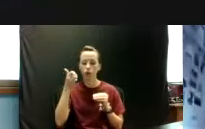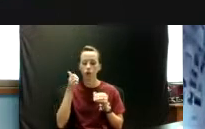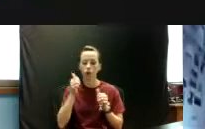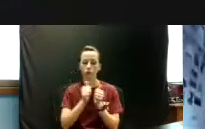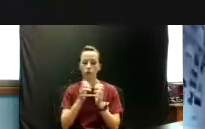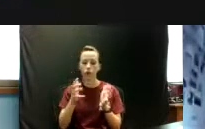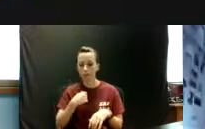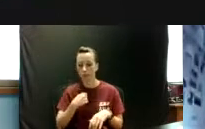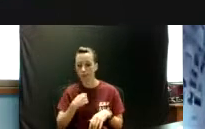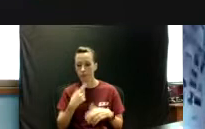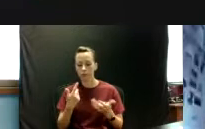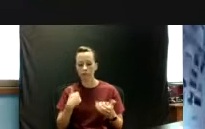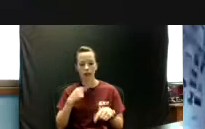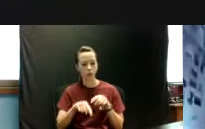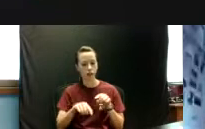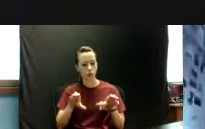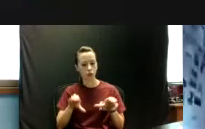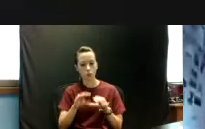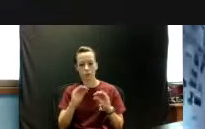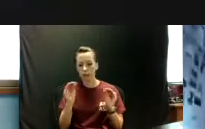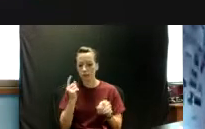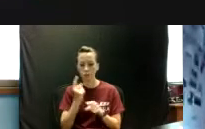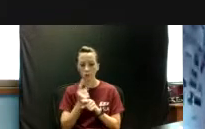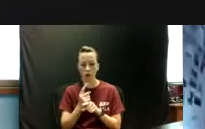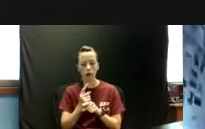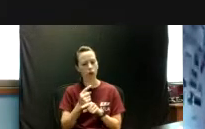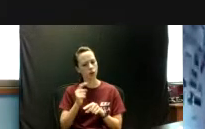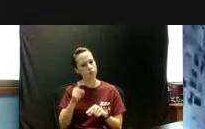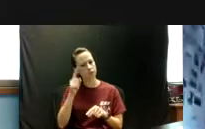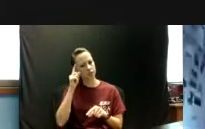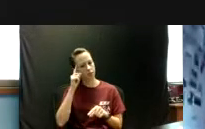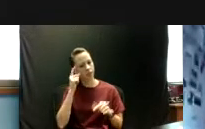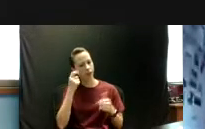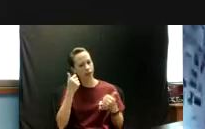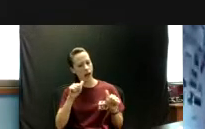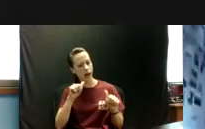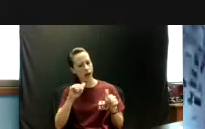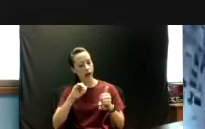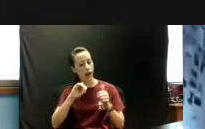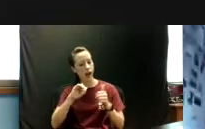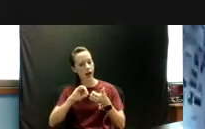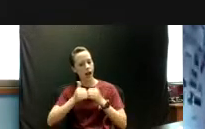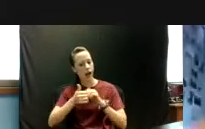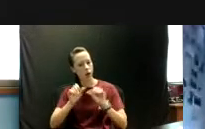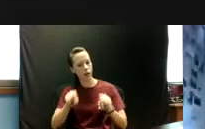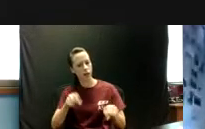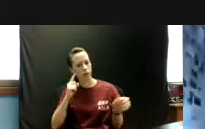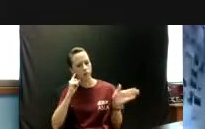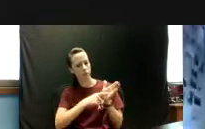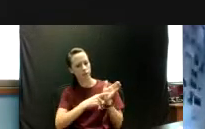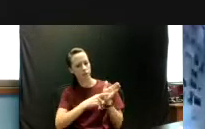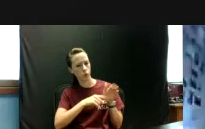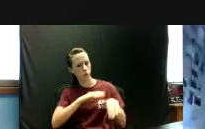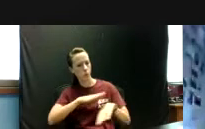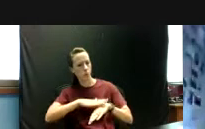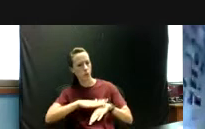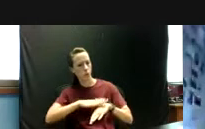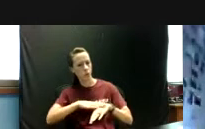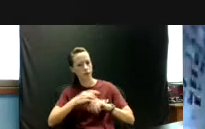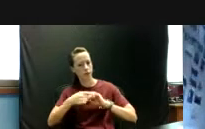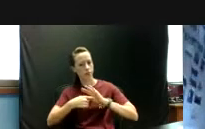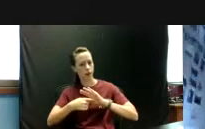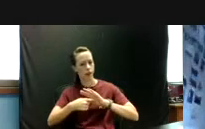So we've got to start thinking about how we can kind of decode warning signs and make sure that our peers know about this information along with our